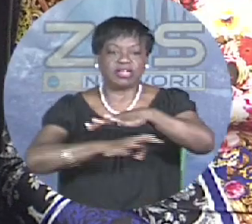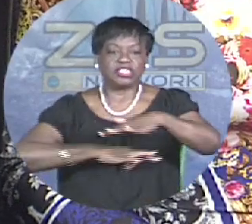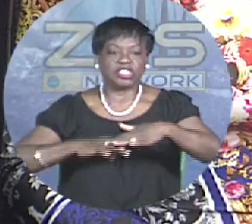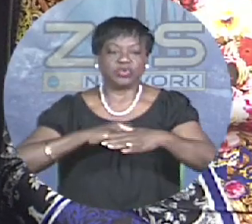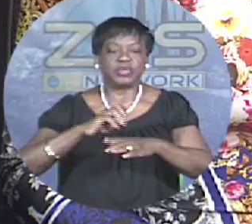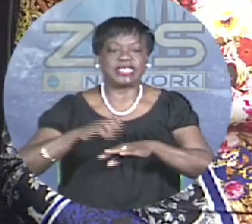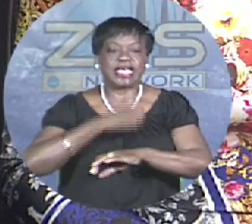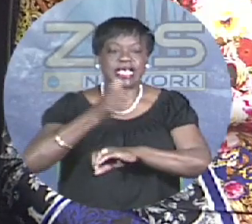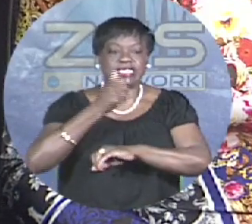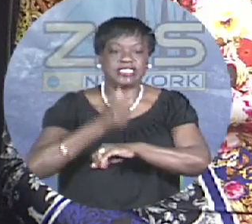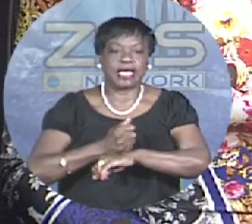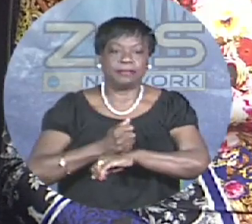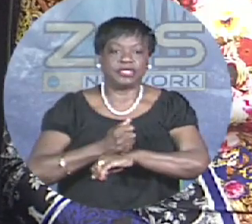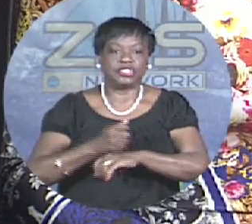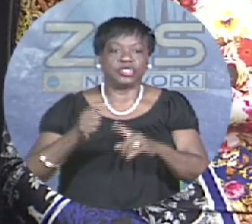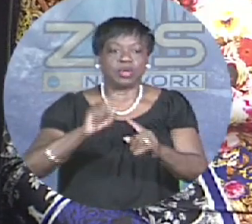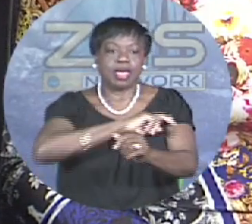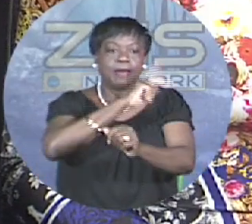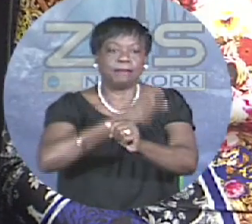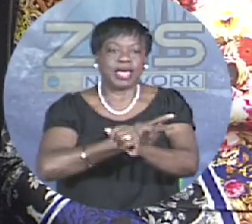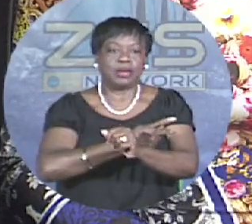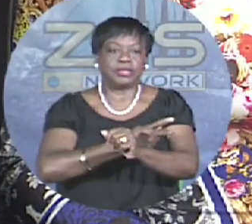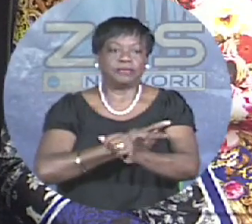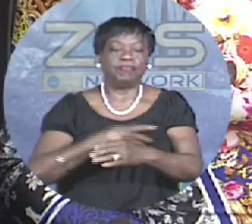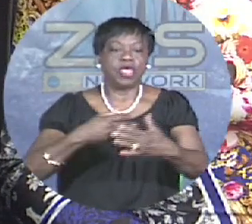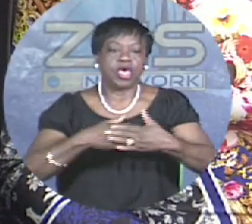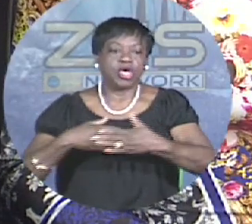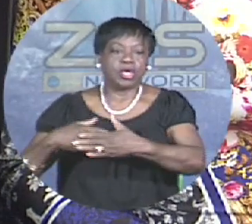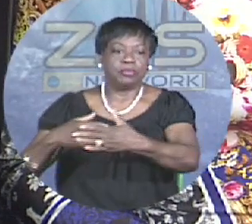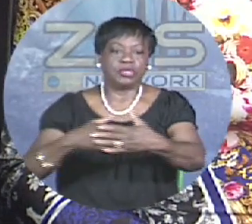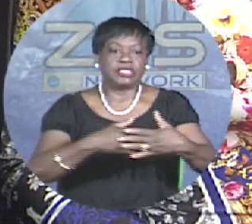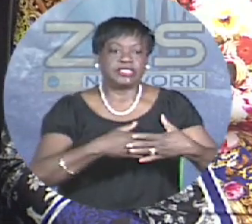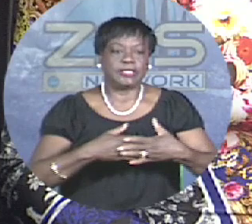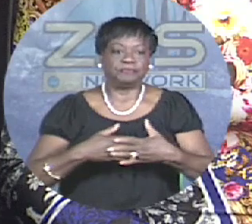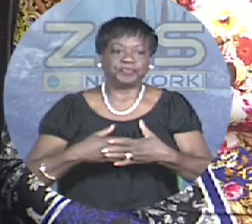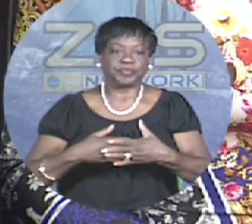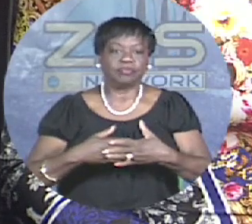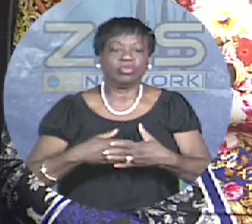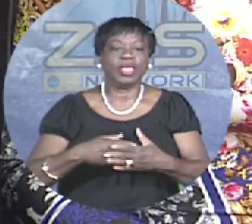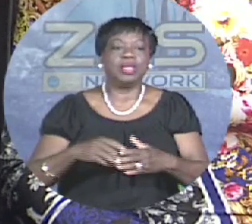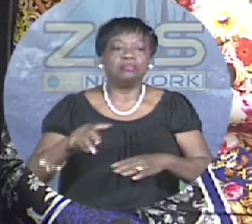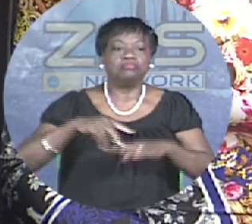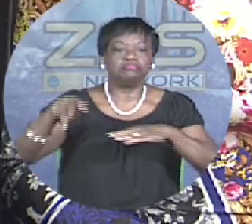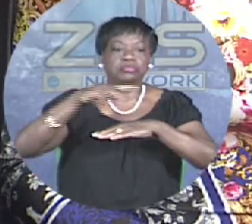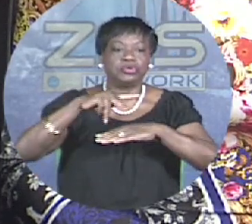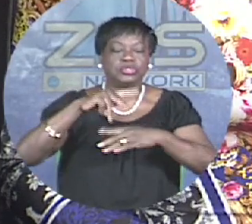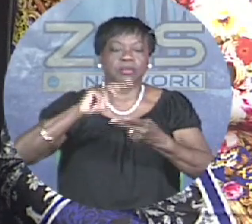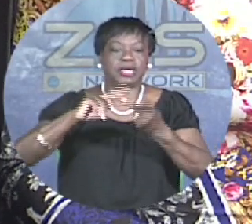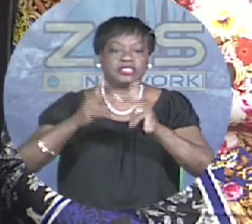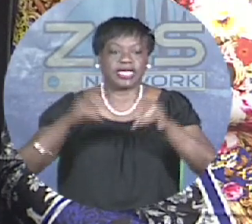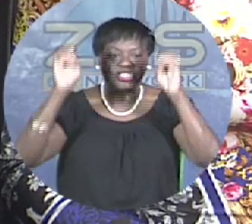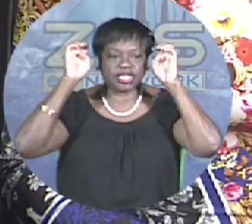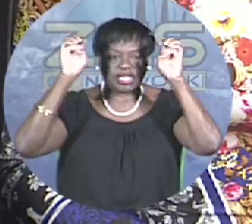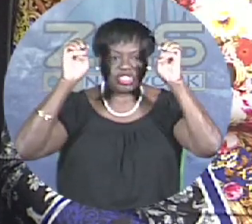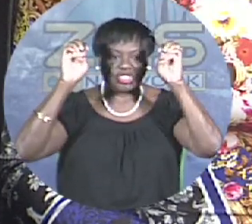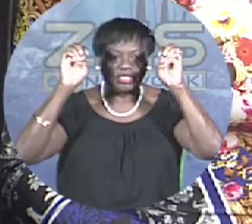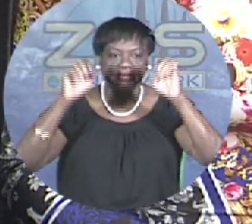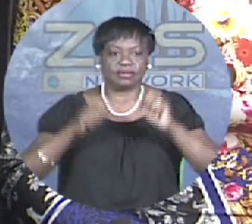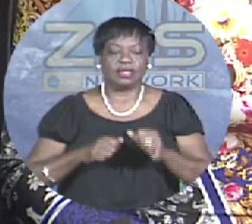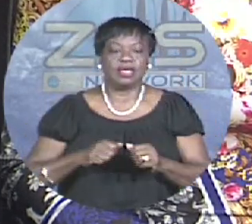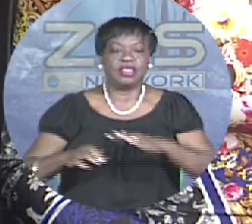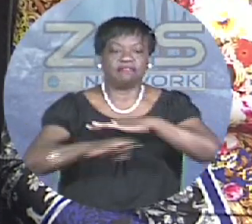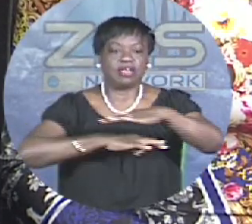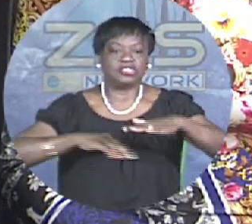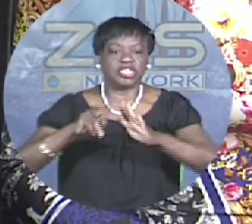empower communities through leadership adoption and guidance and promote partnerships and educational initiatives. The foundation held